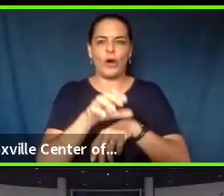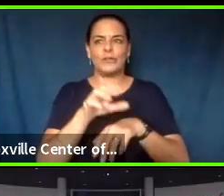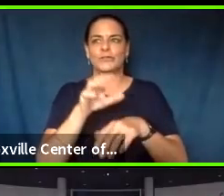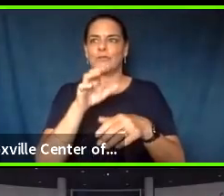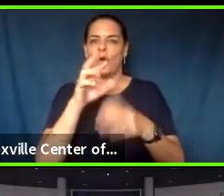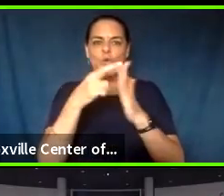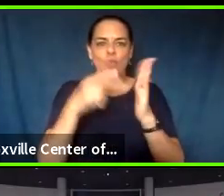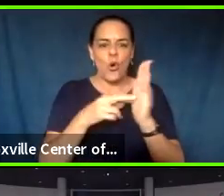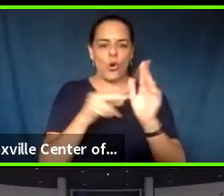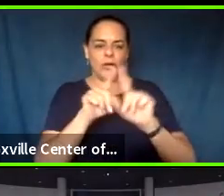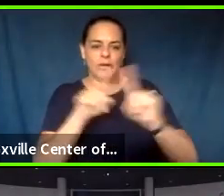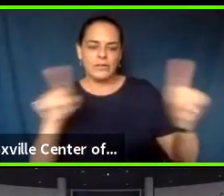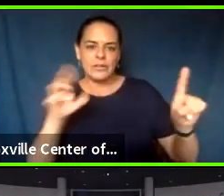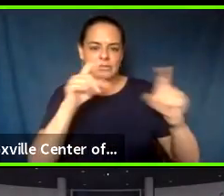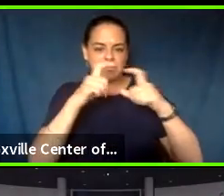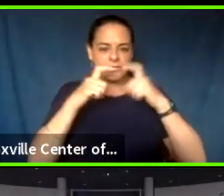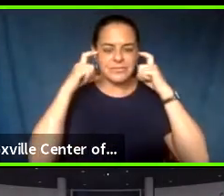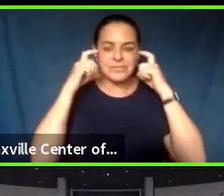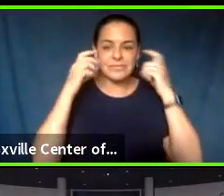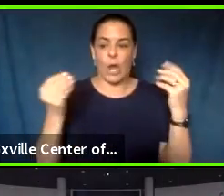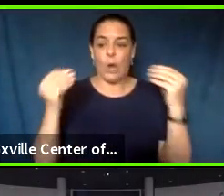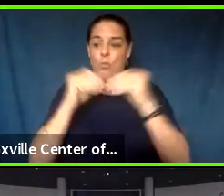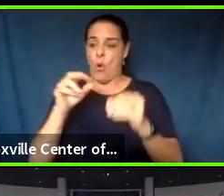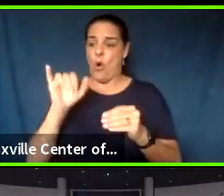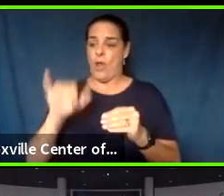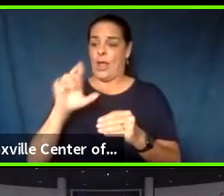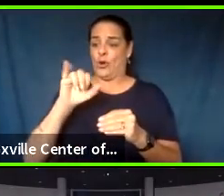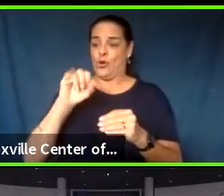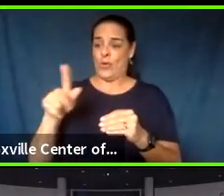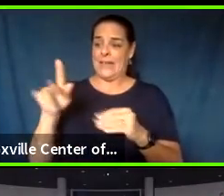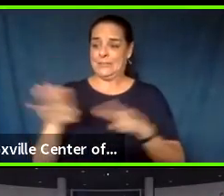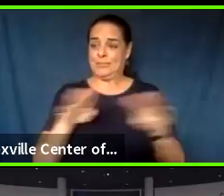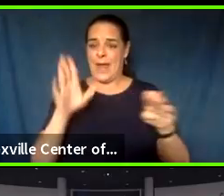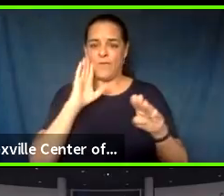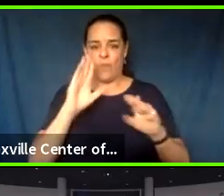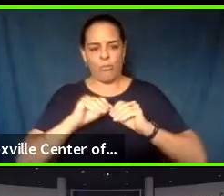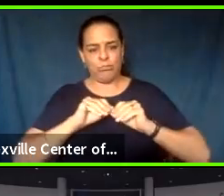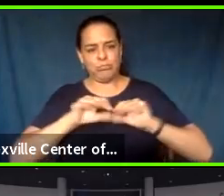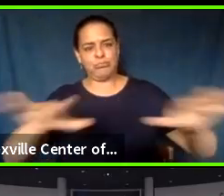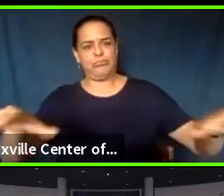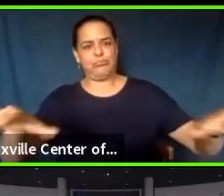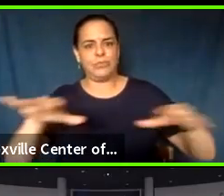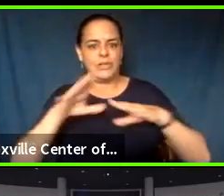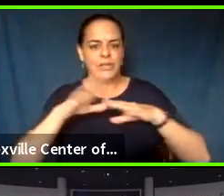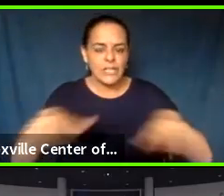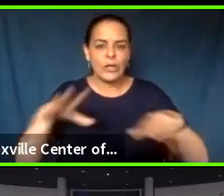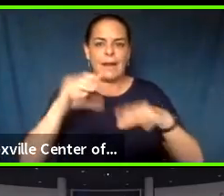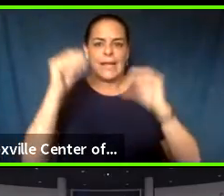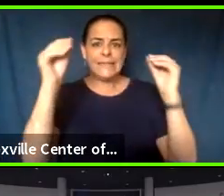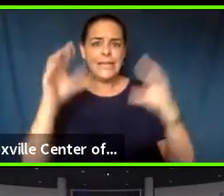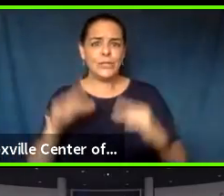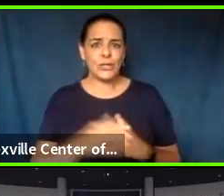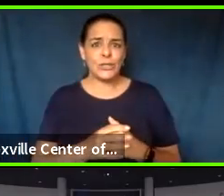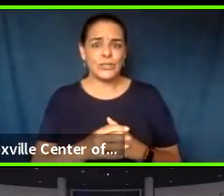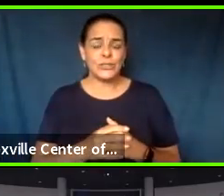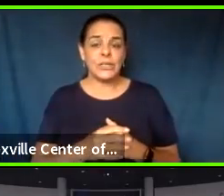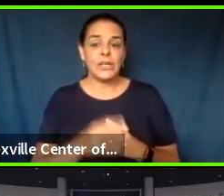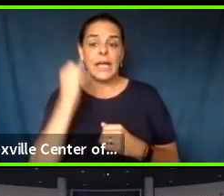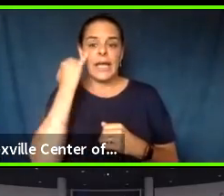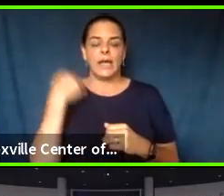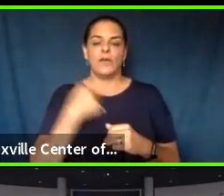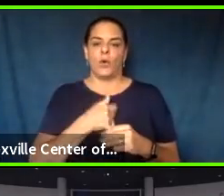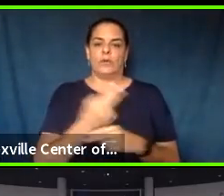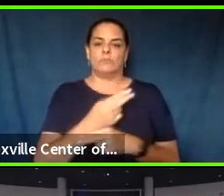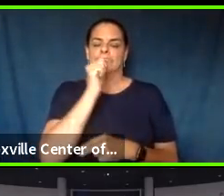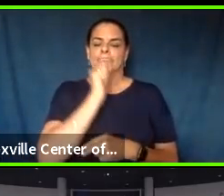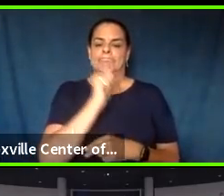this combination of higher risk behavior will end up increasing the transmission of this virus to our children and teachers. By exercising patience in the process, we